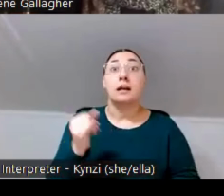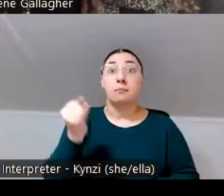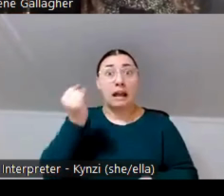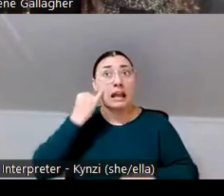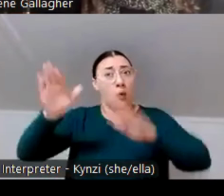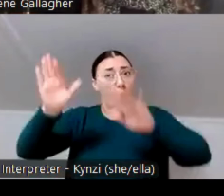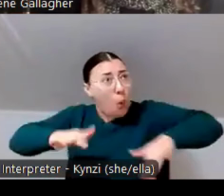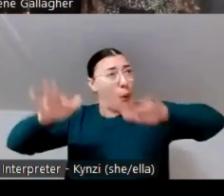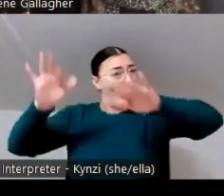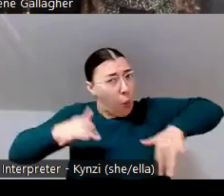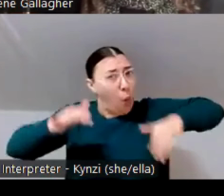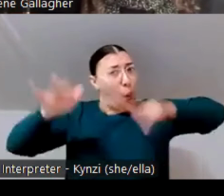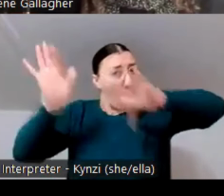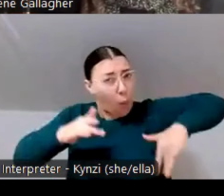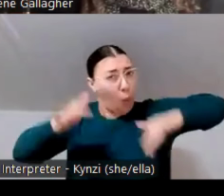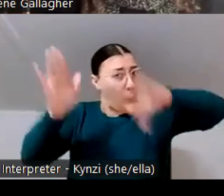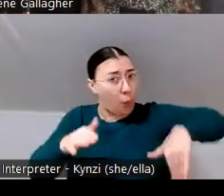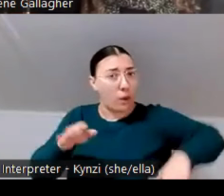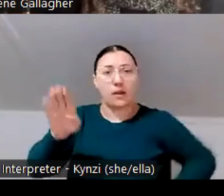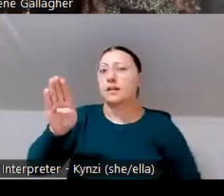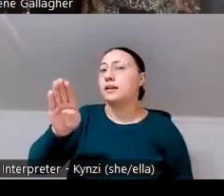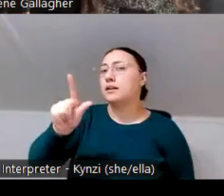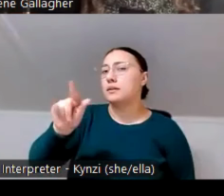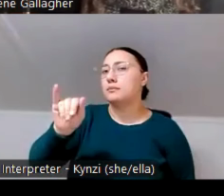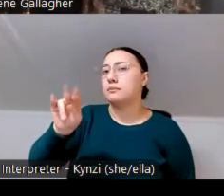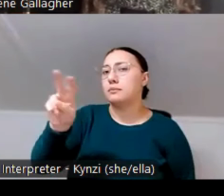and lots of snow coming down at the same time.